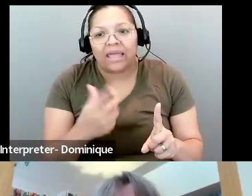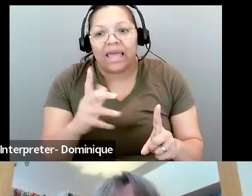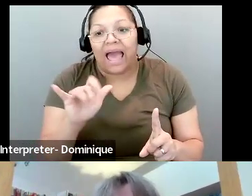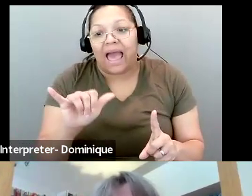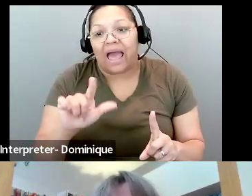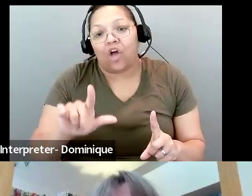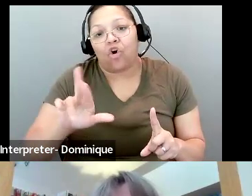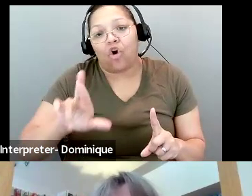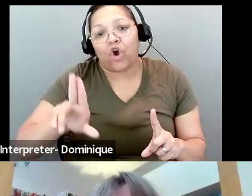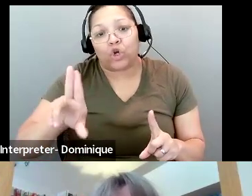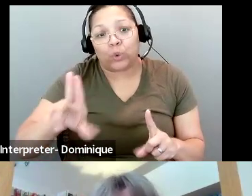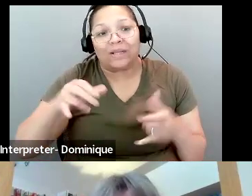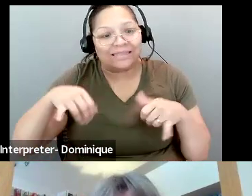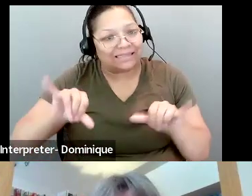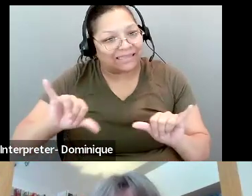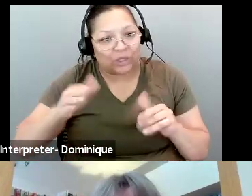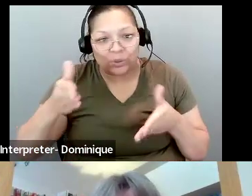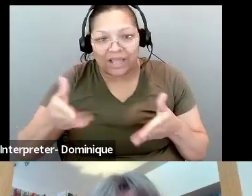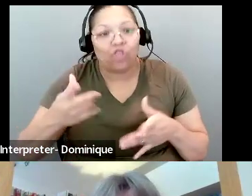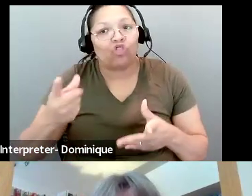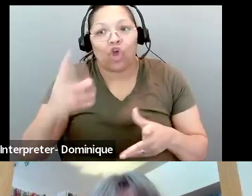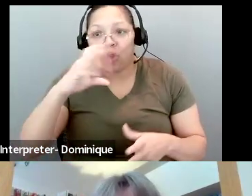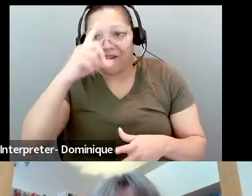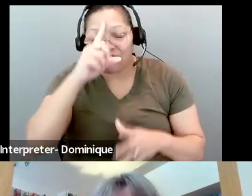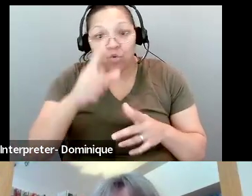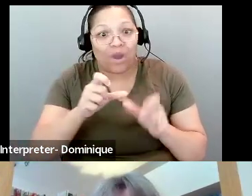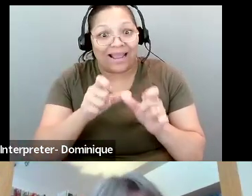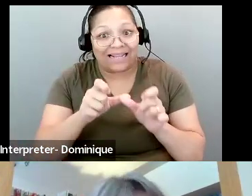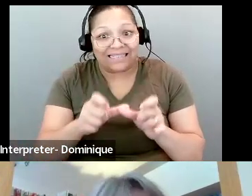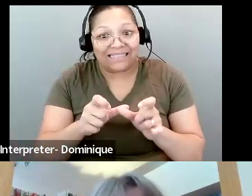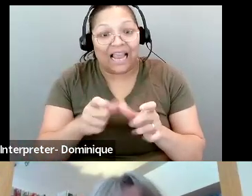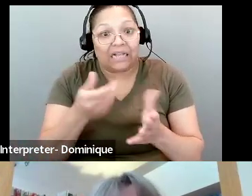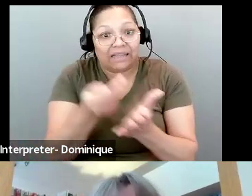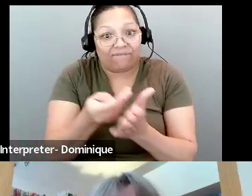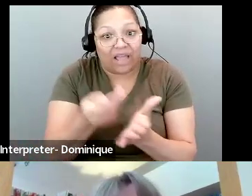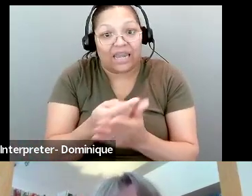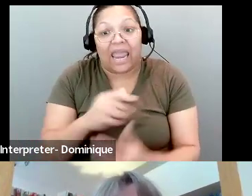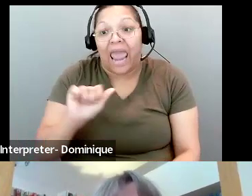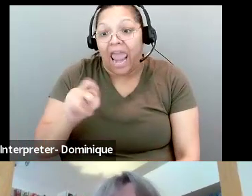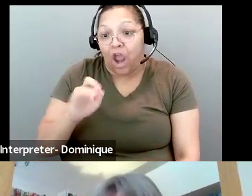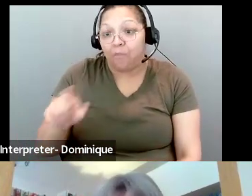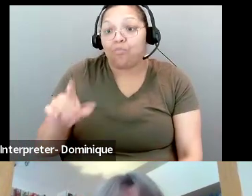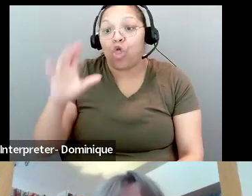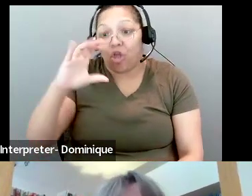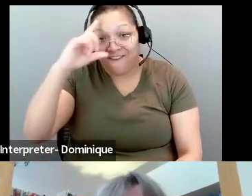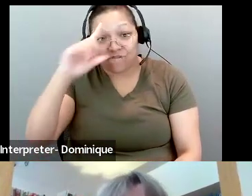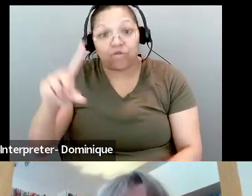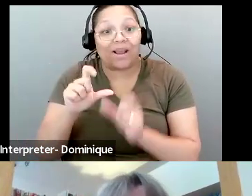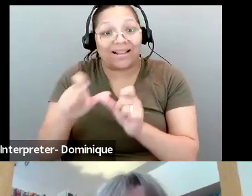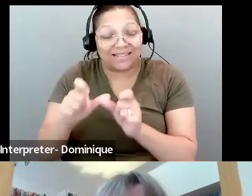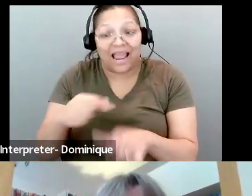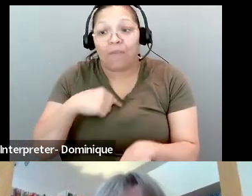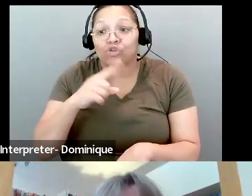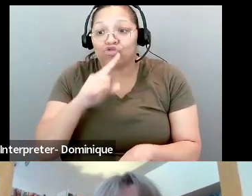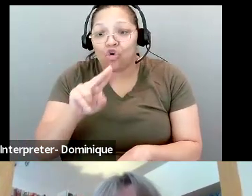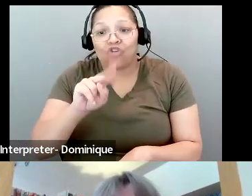ILRU still exists. They're looking for continued funding. April is looking for continued funding. I'm sure that Nickel is looking